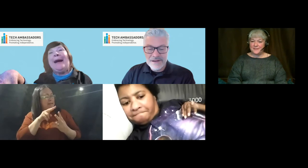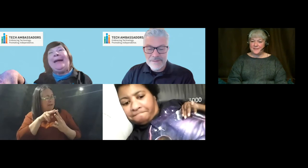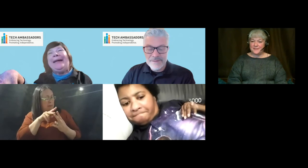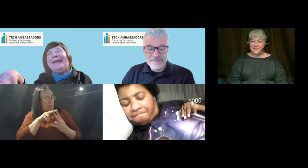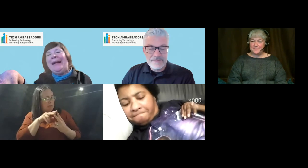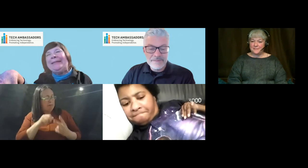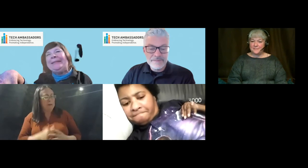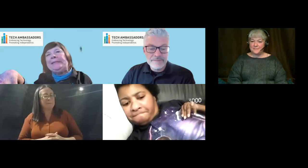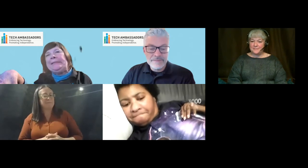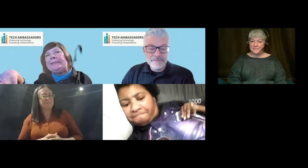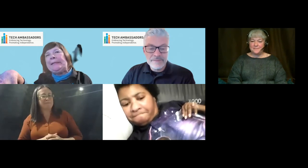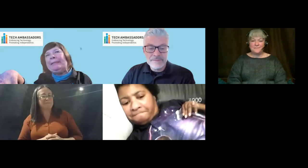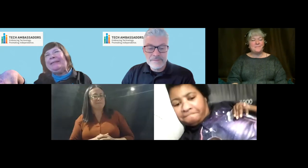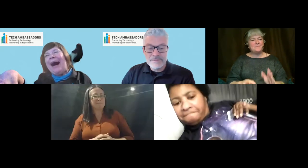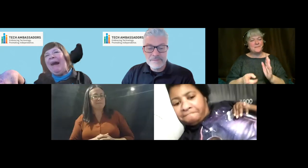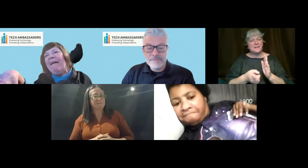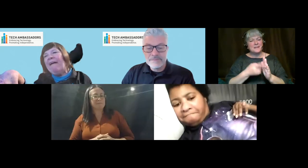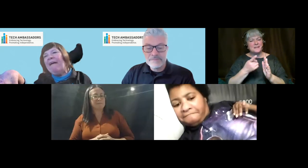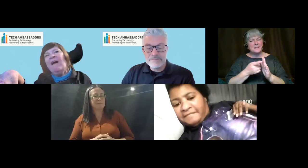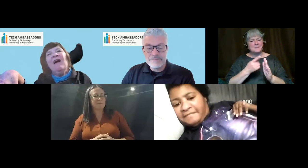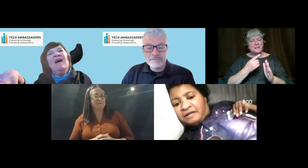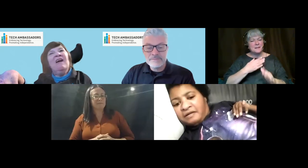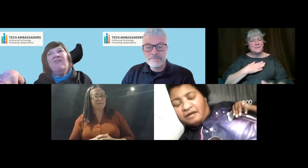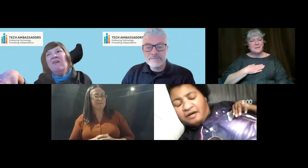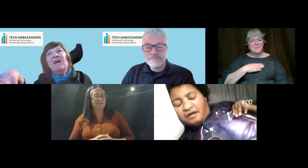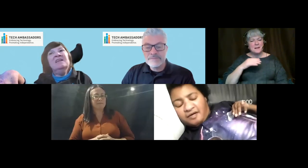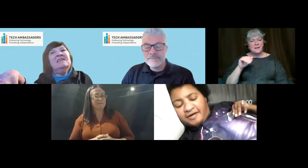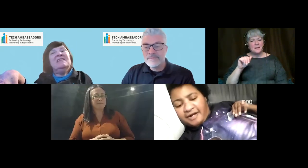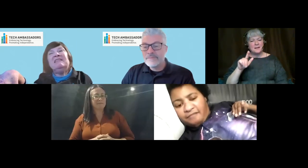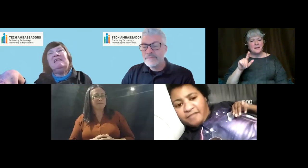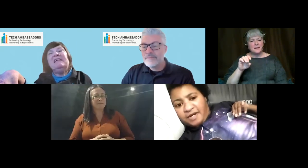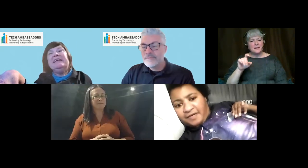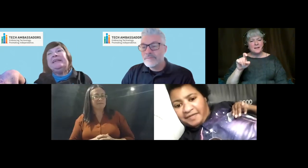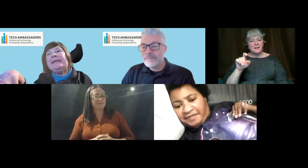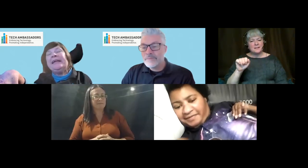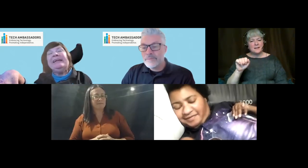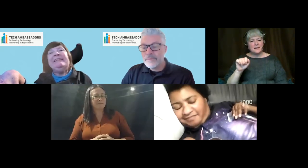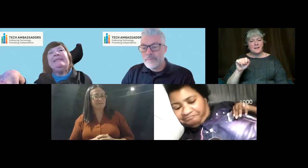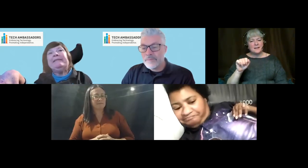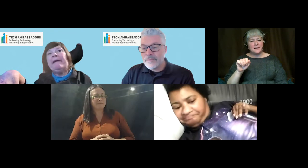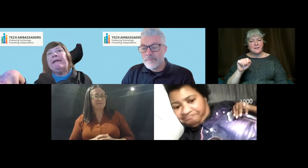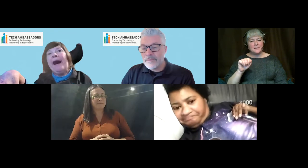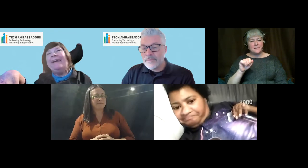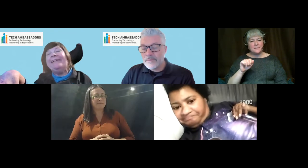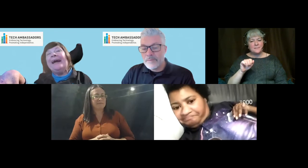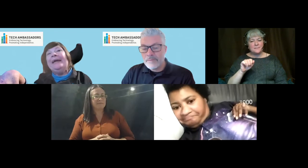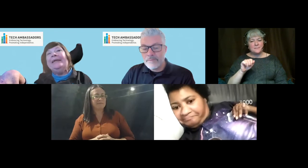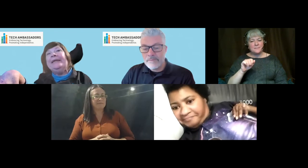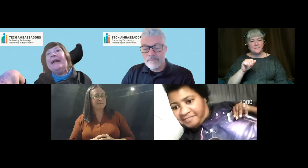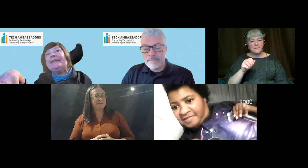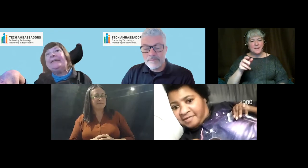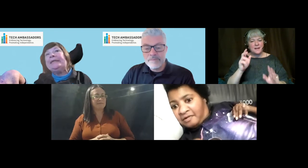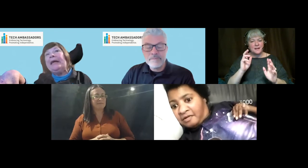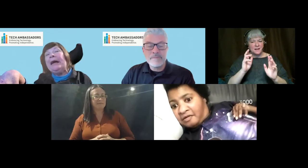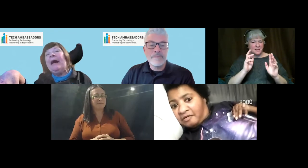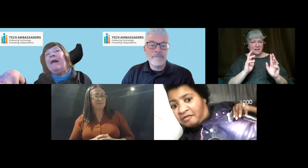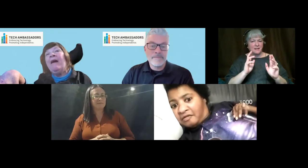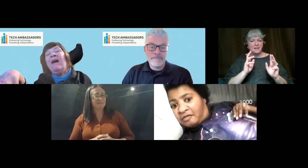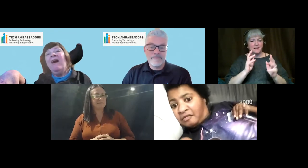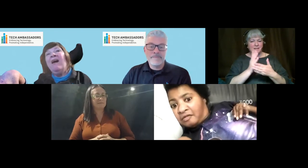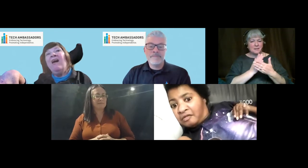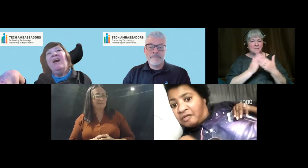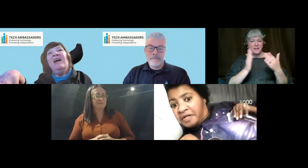Sometimes my Alexa goes out, certain things go out on